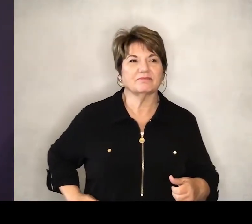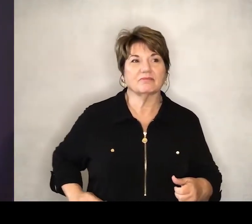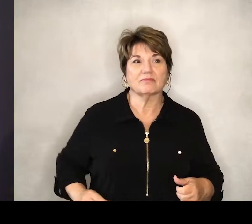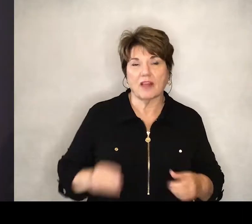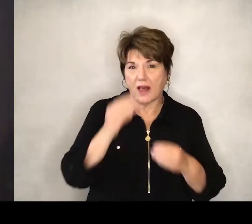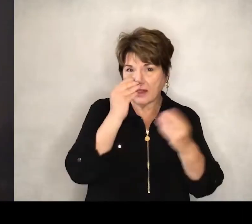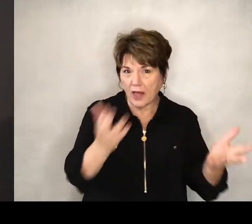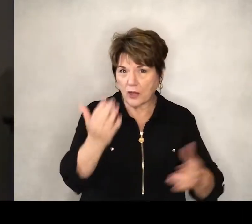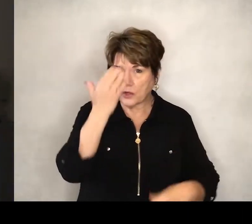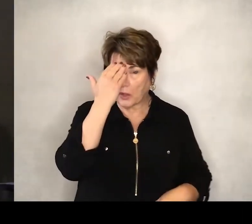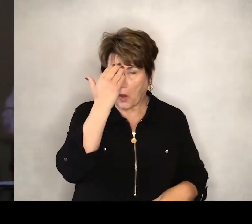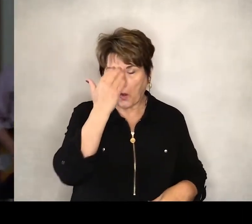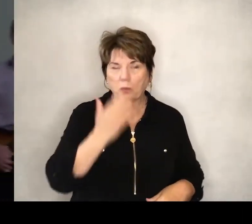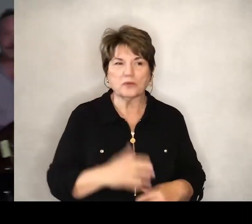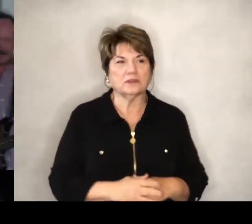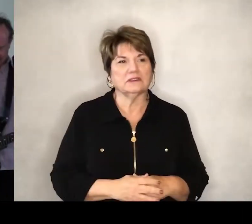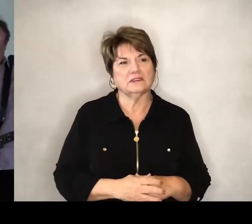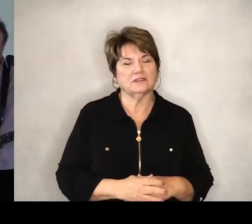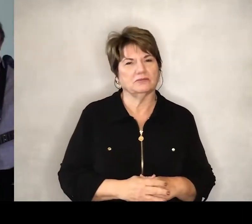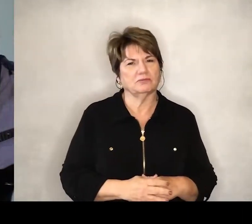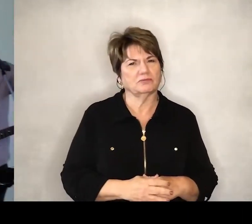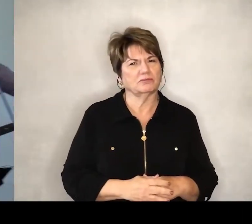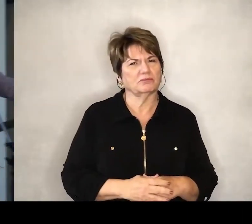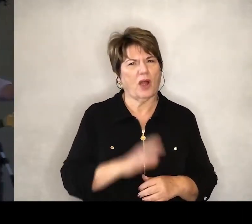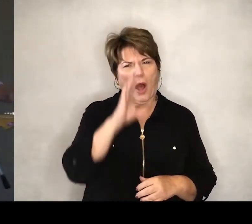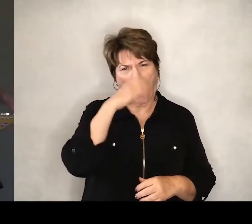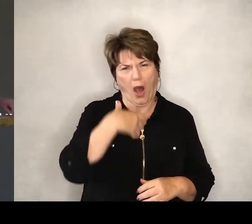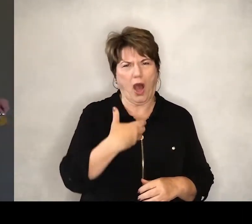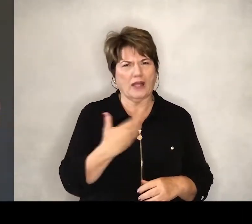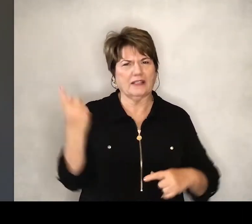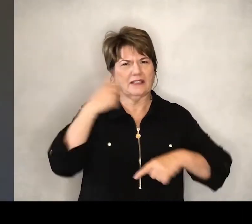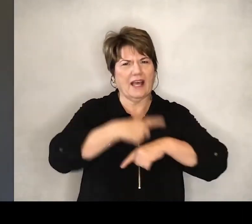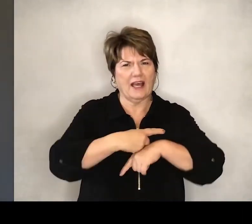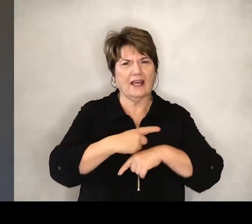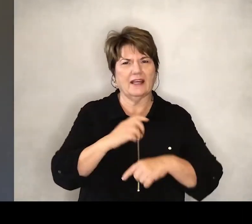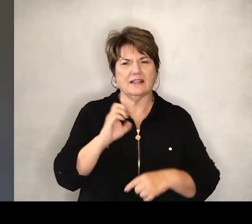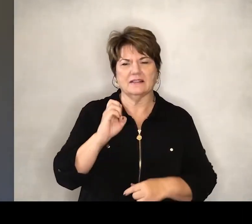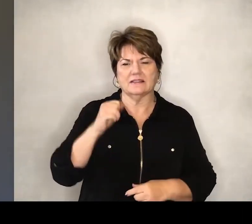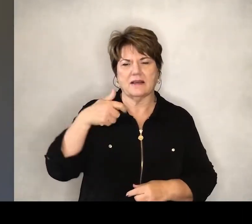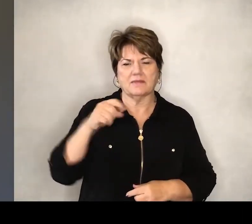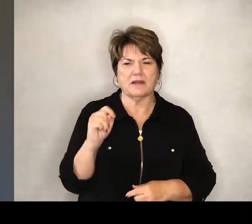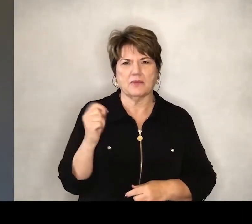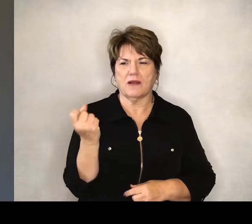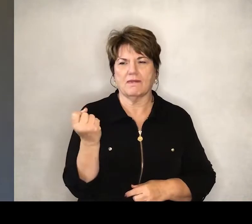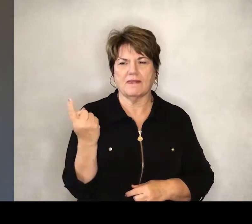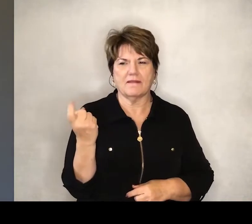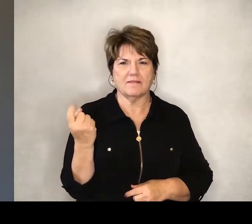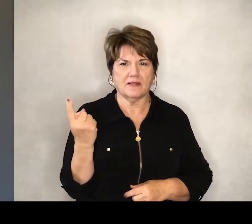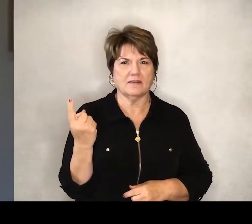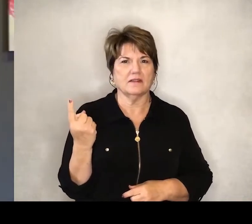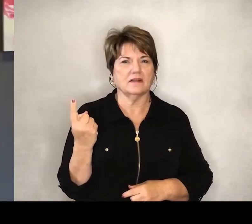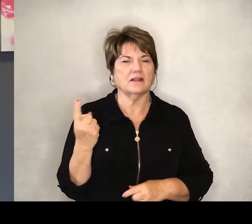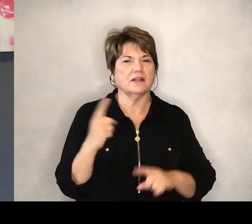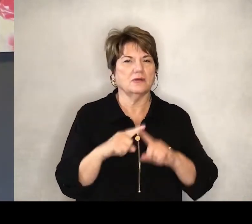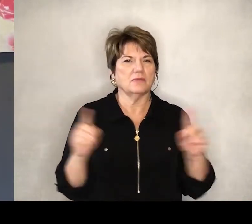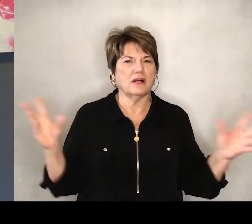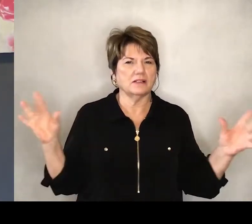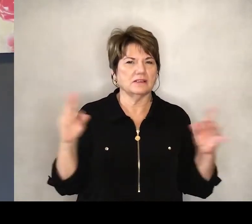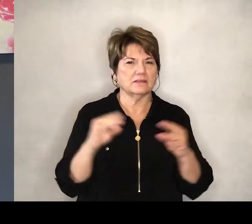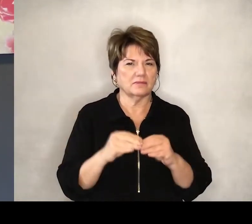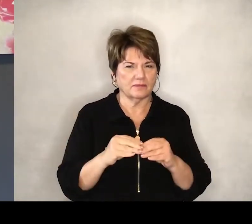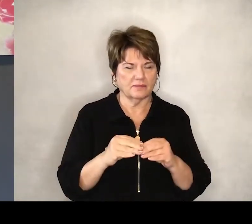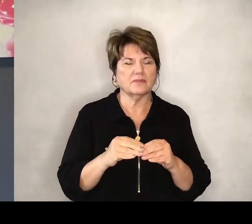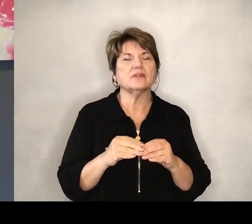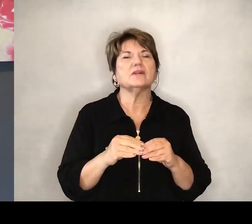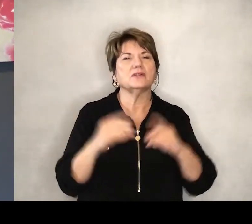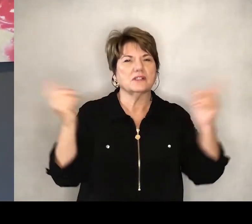beginning, it's a little bit of a strange day, right? It's September 11th, and yet we're gathered to celebrate